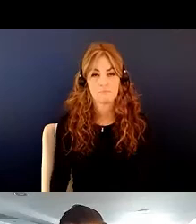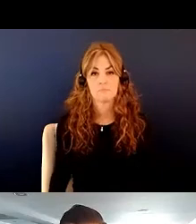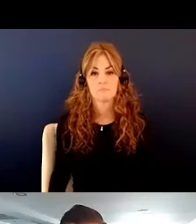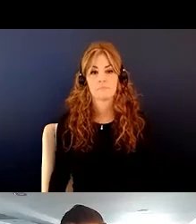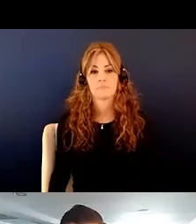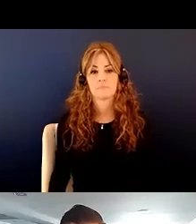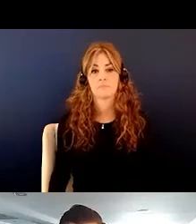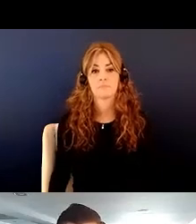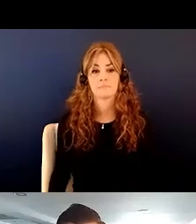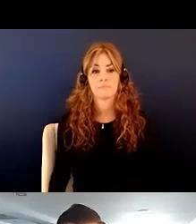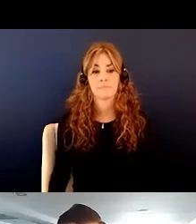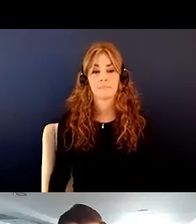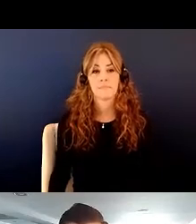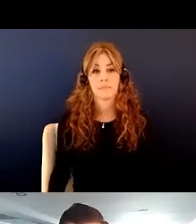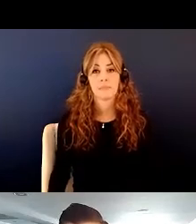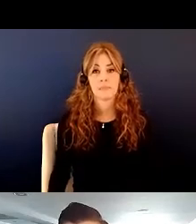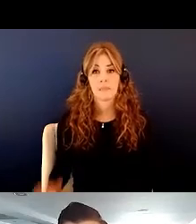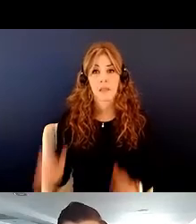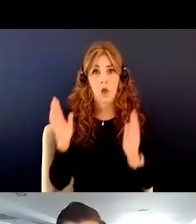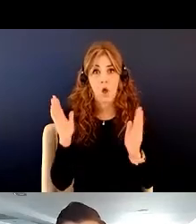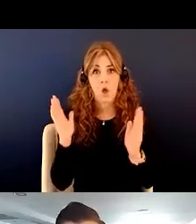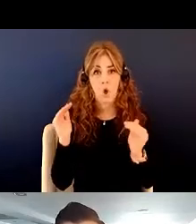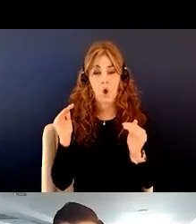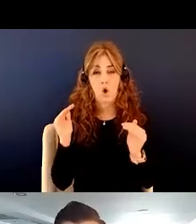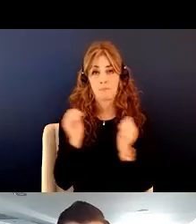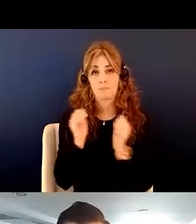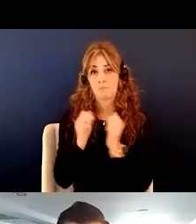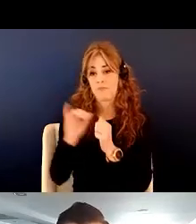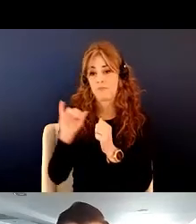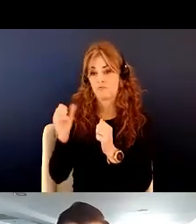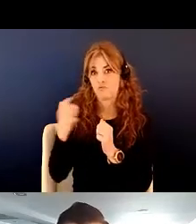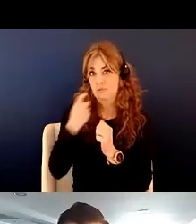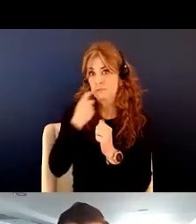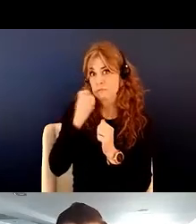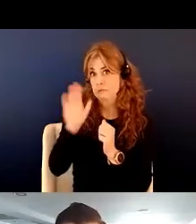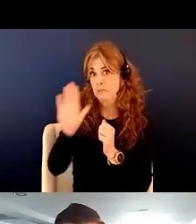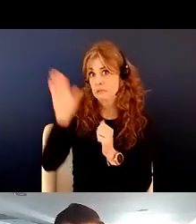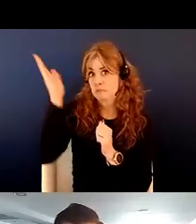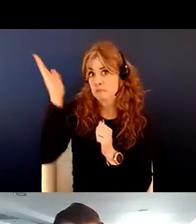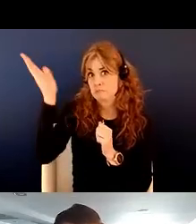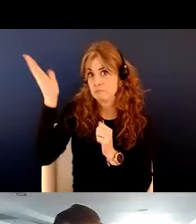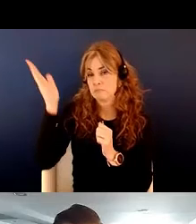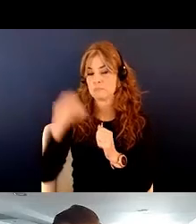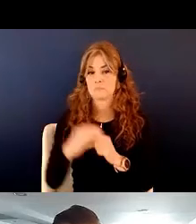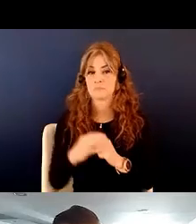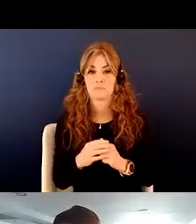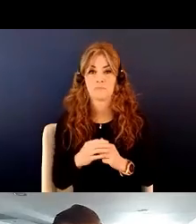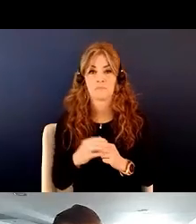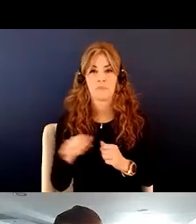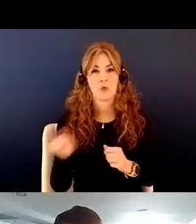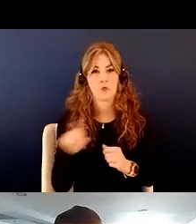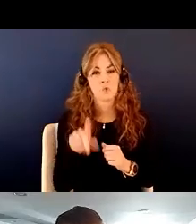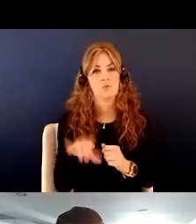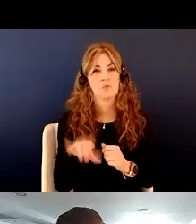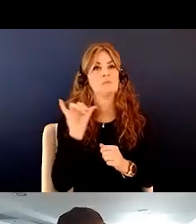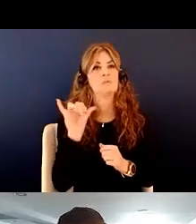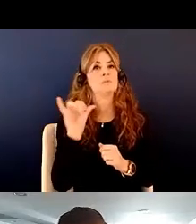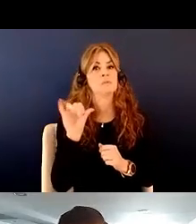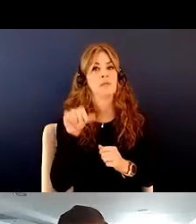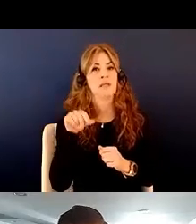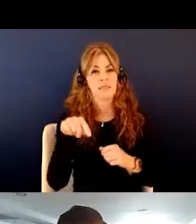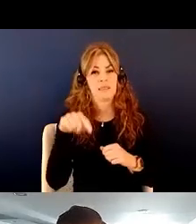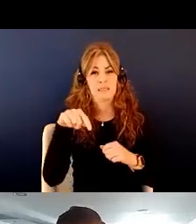And so I'm hoping, just like with Josh's presentation, you all take away that this is a